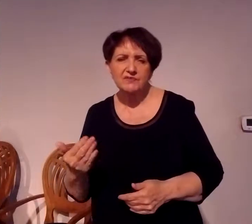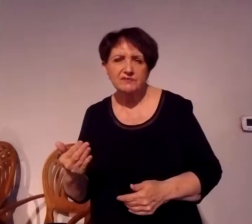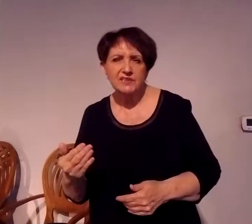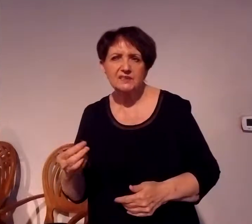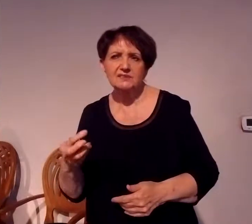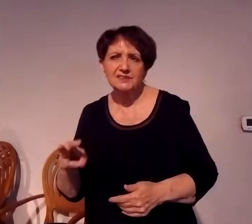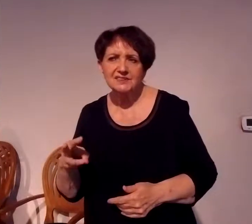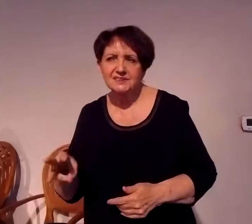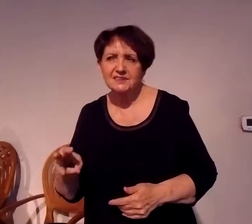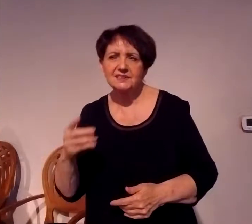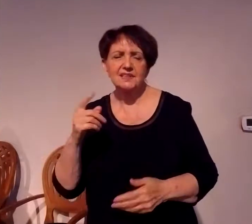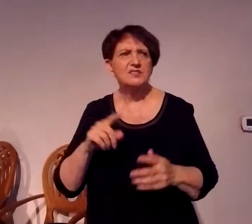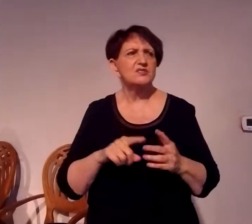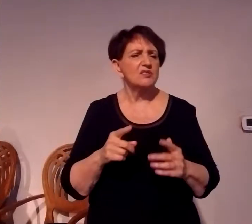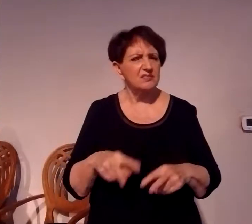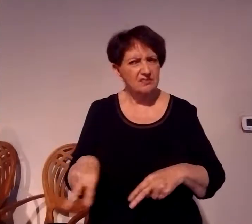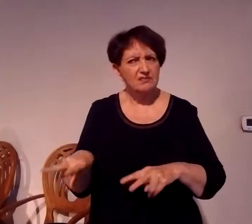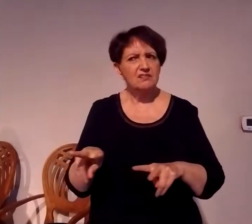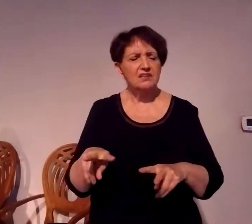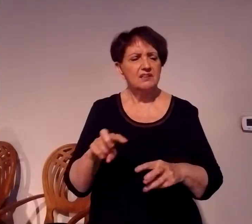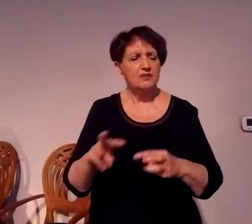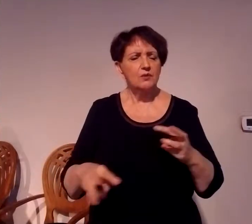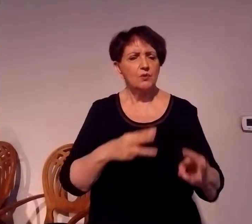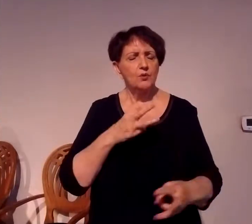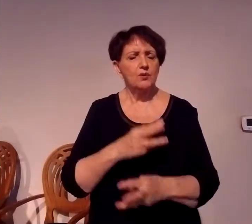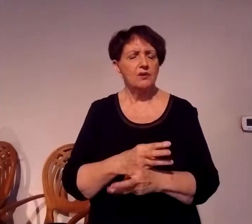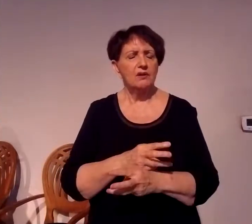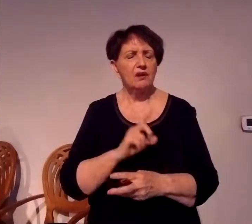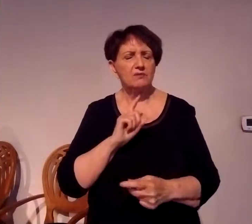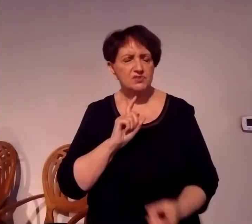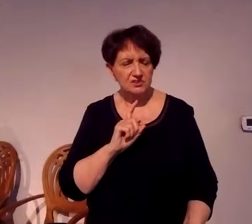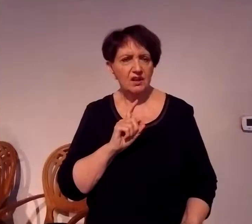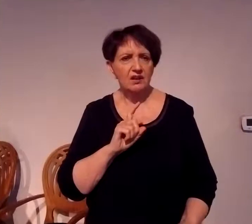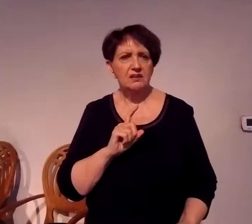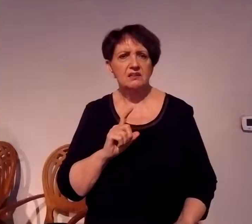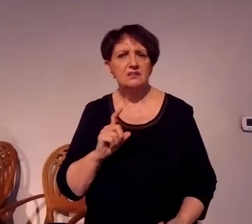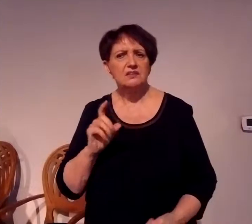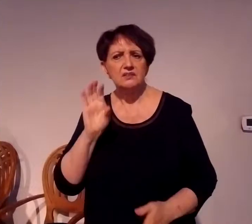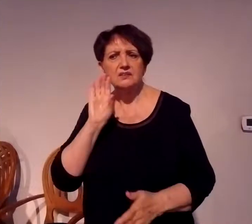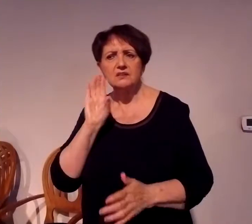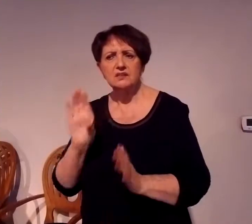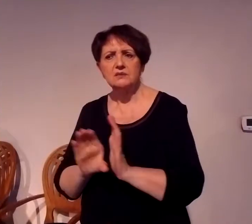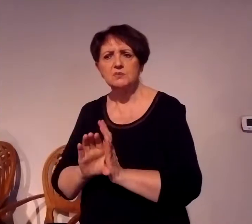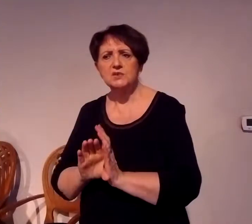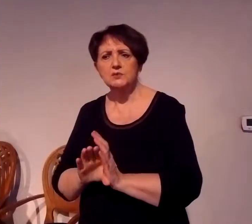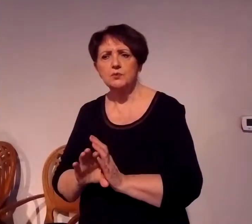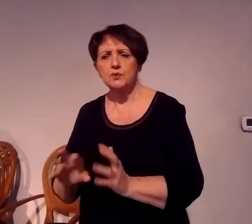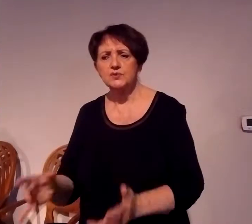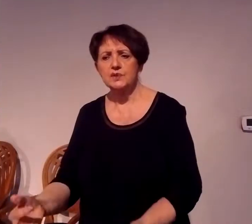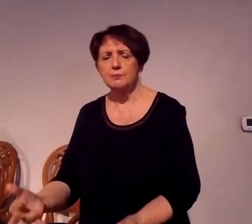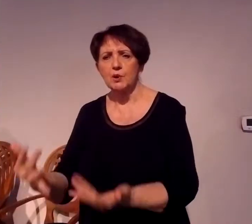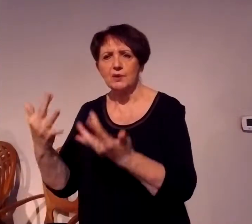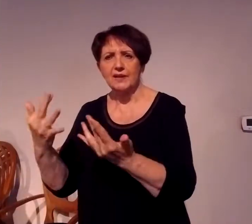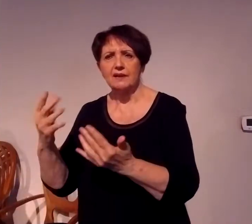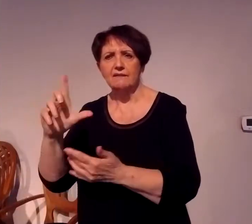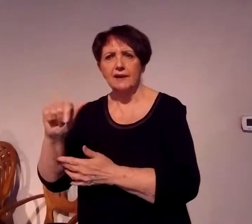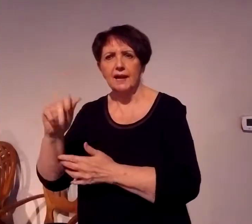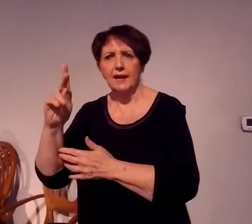to look around at the world. The most shocking image for me was the burning of Lake